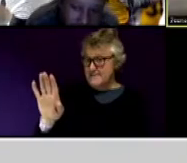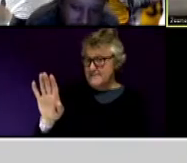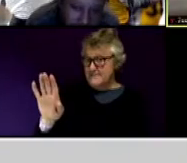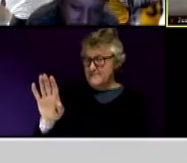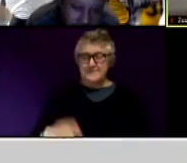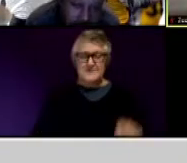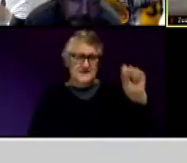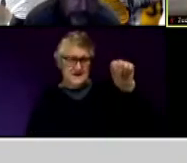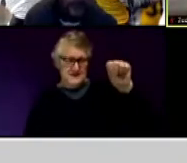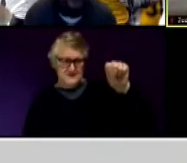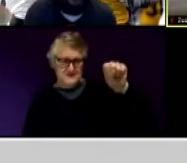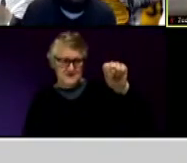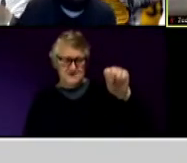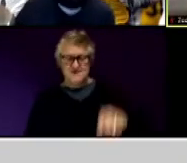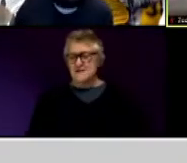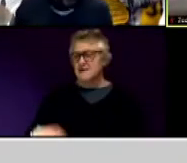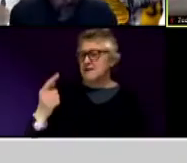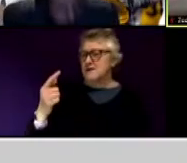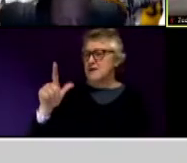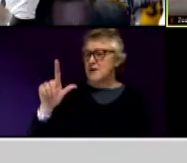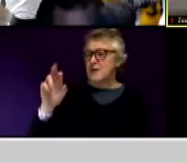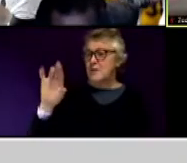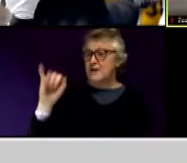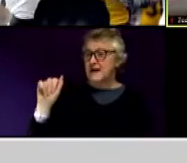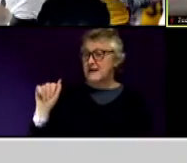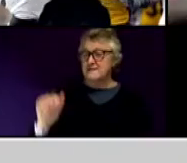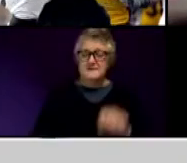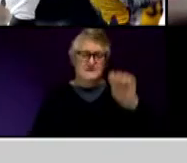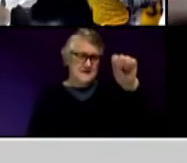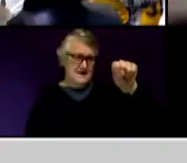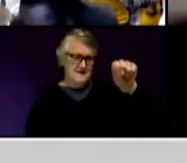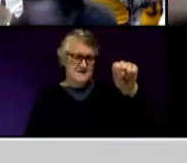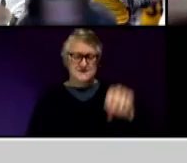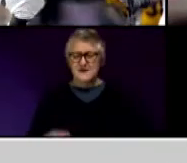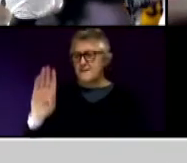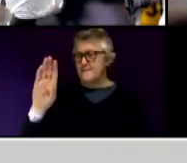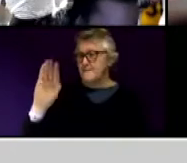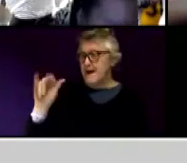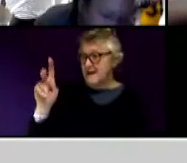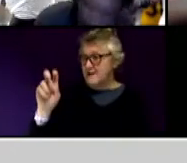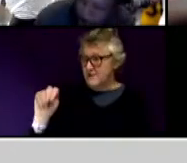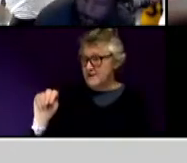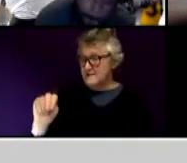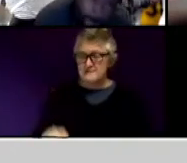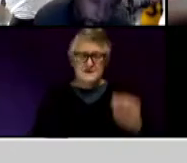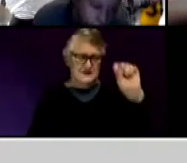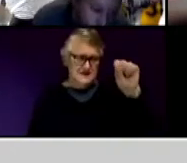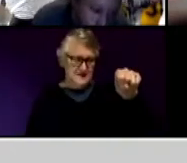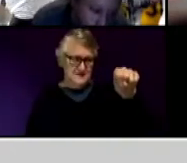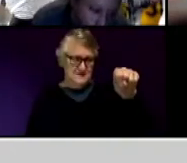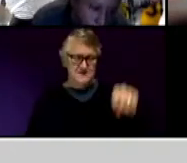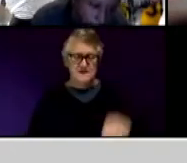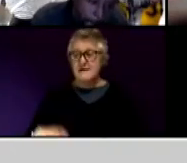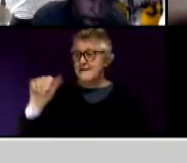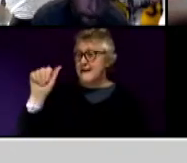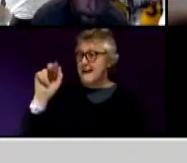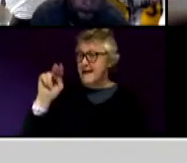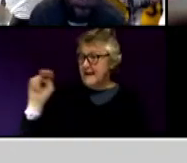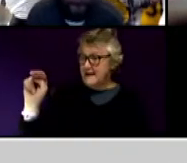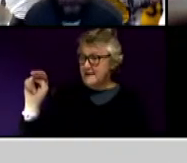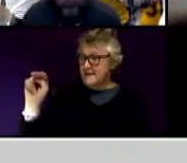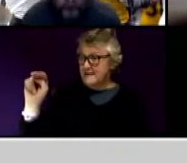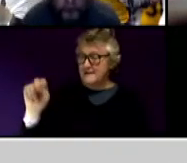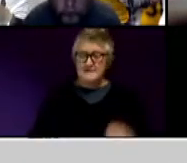Aye. Gloria. Aye. Byron. Aye. Ann.